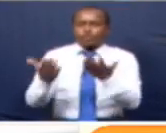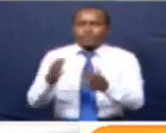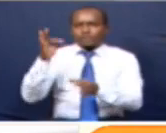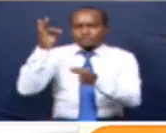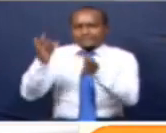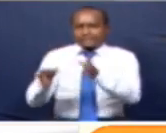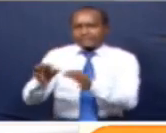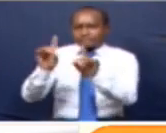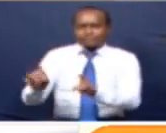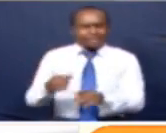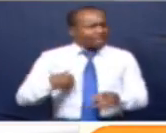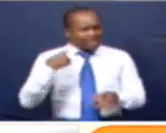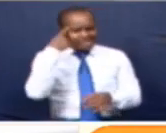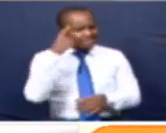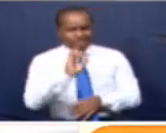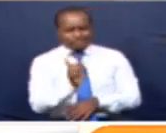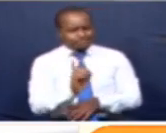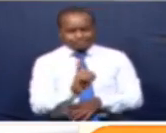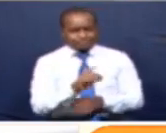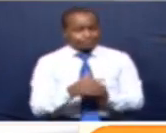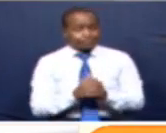I don't think so, because you see,